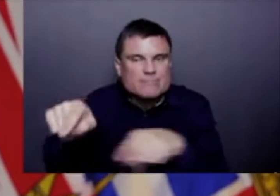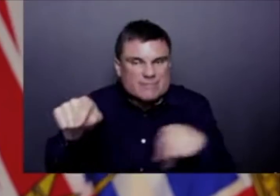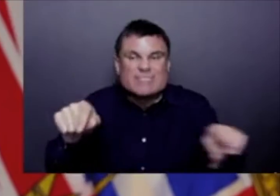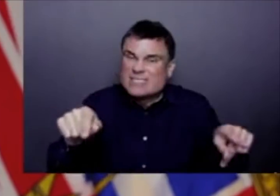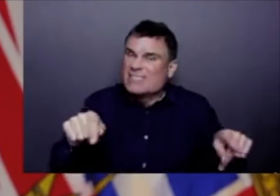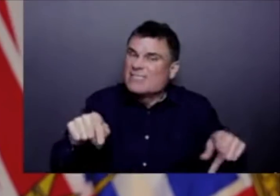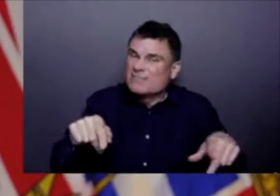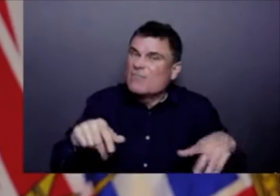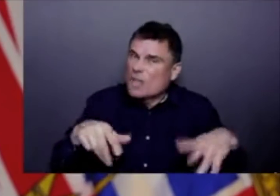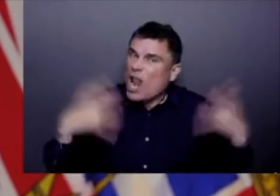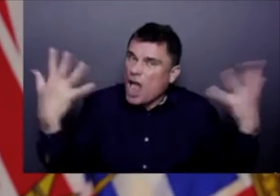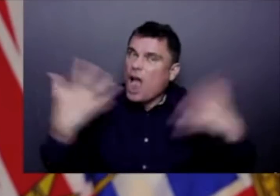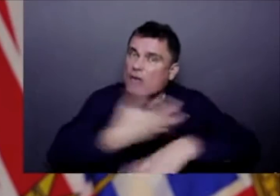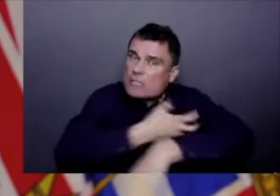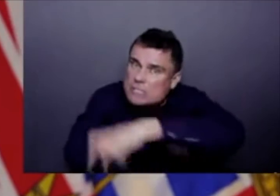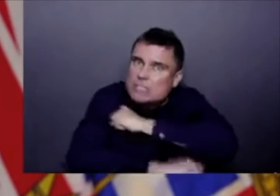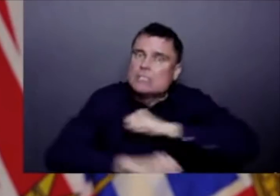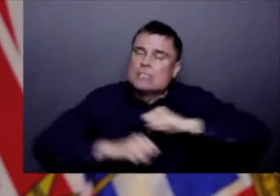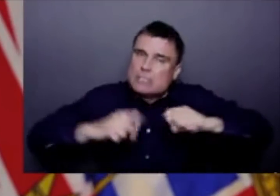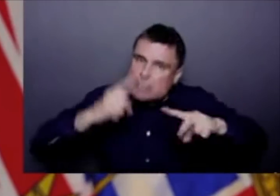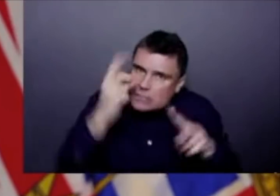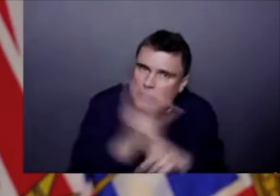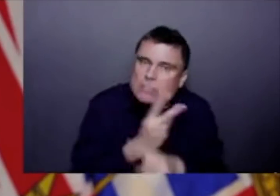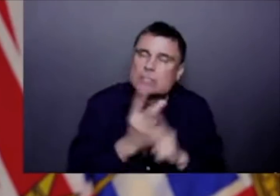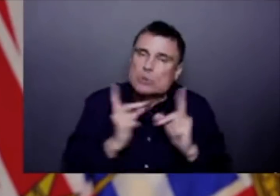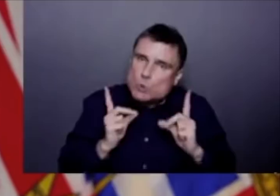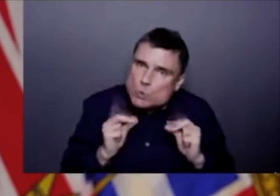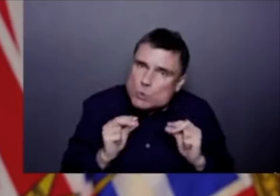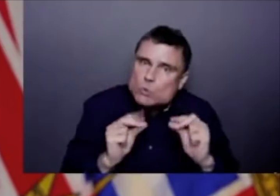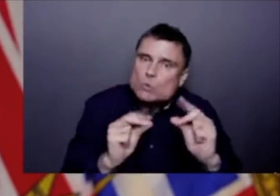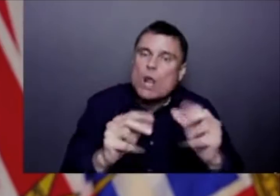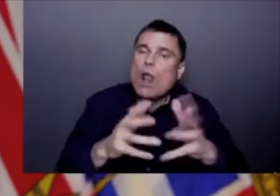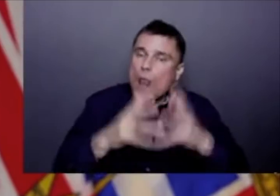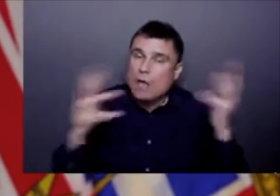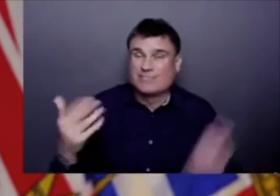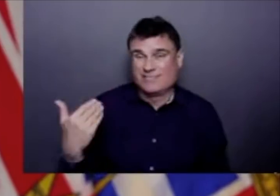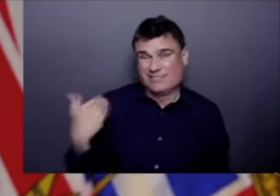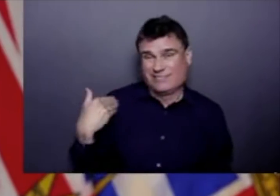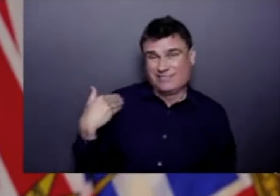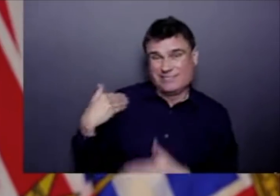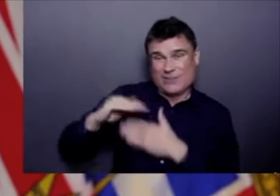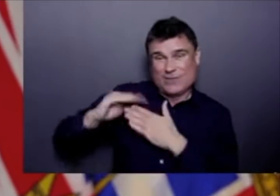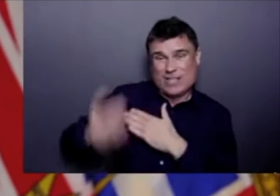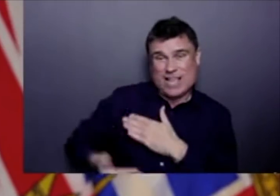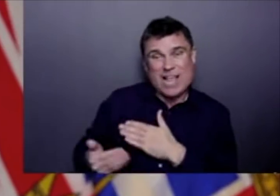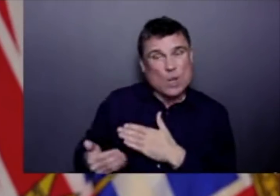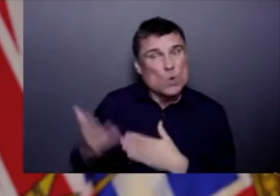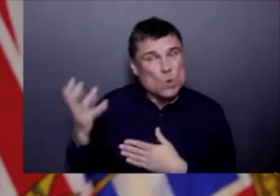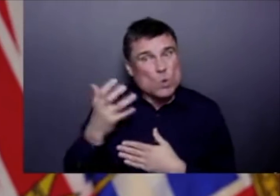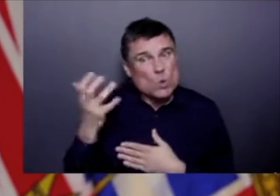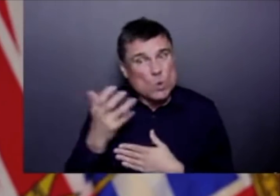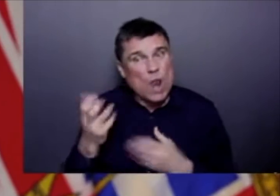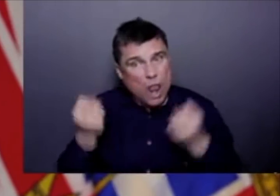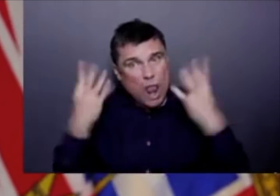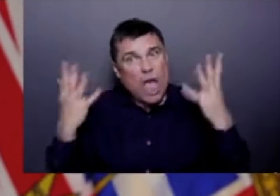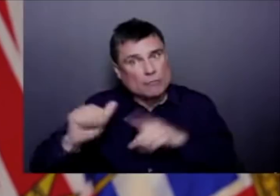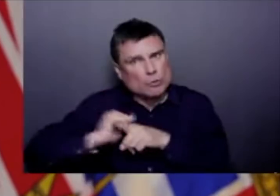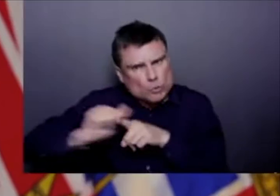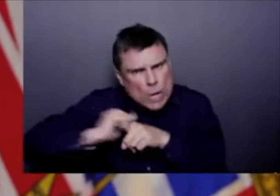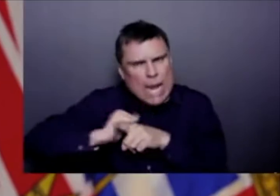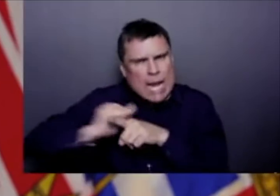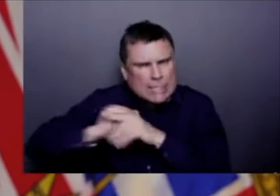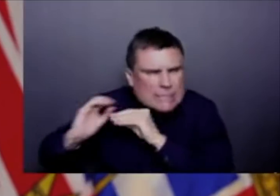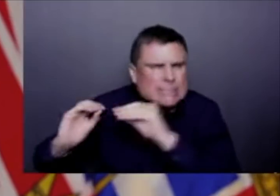people as we go. And a lot of this past weekend was learning from the clinics that happen, making sure people are trained on how to use